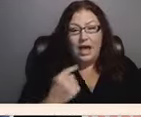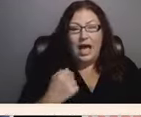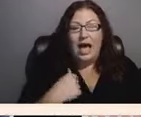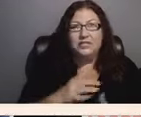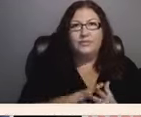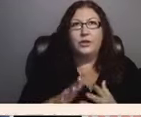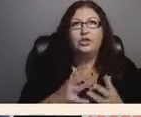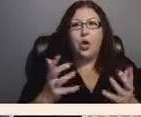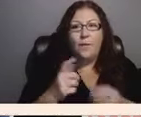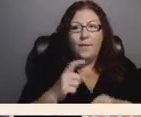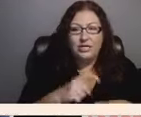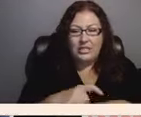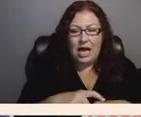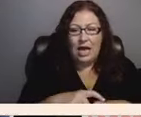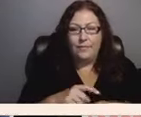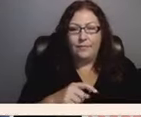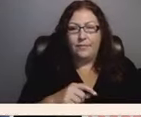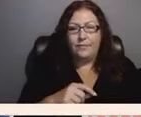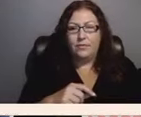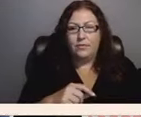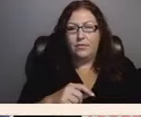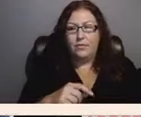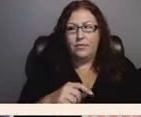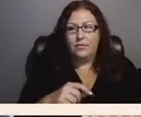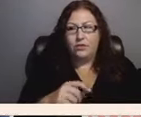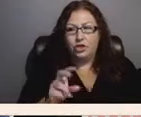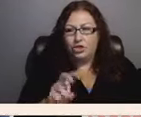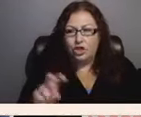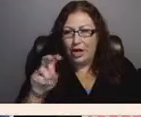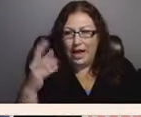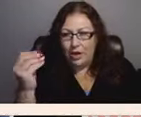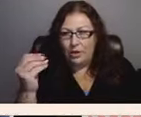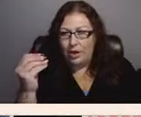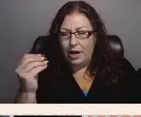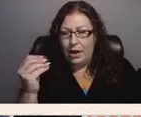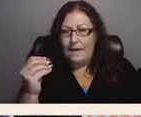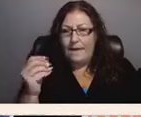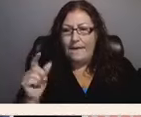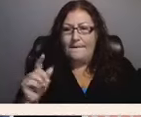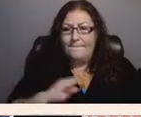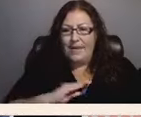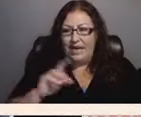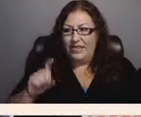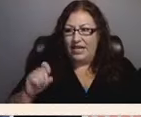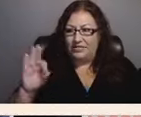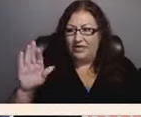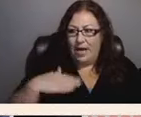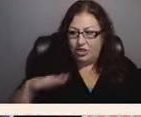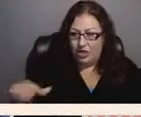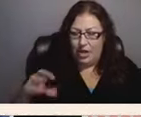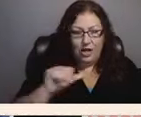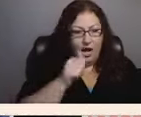time journeying outward, meeting the needs of my child, and then other people as I formed, parent to